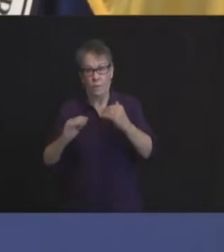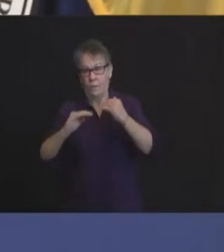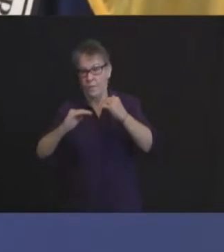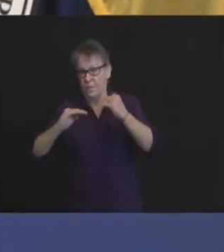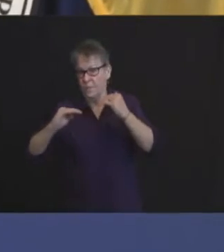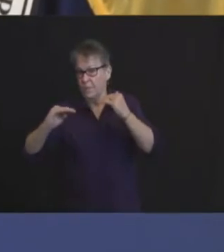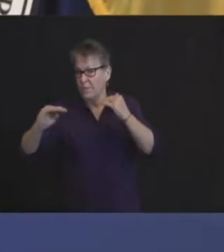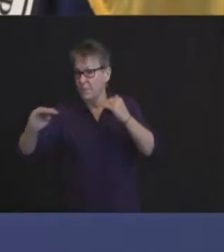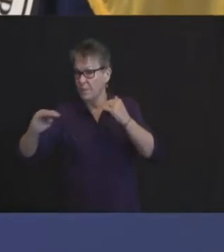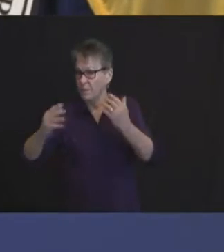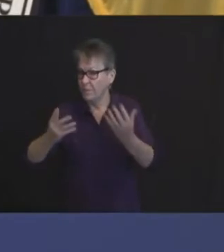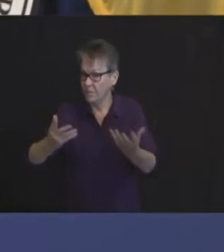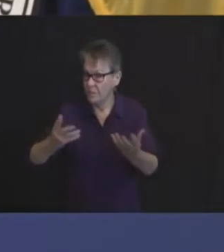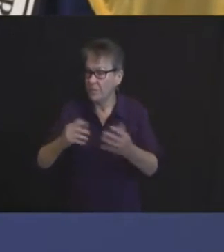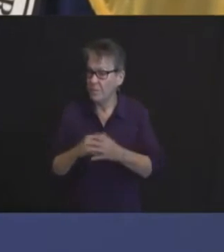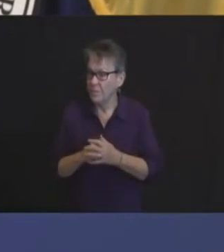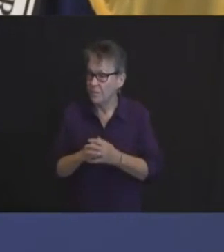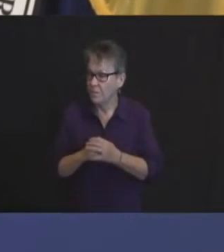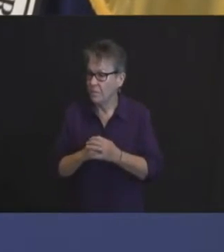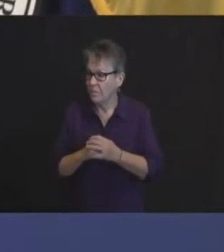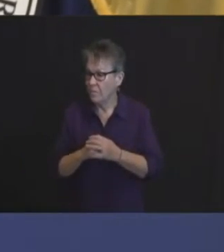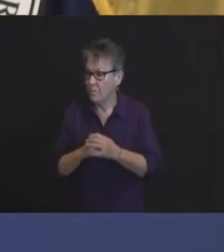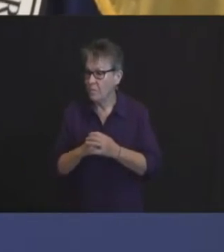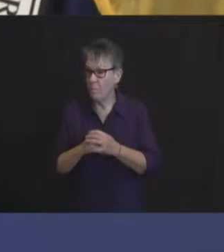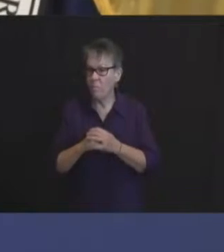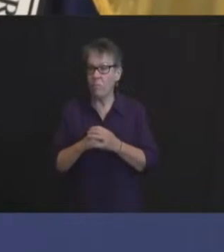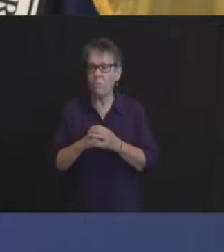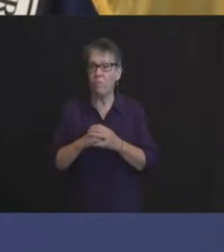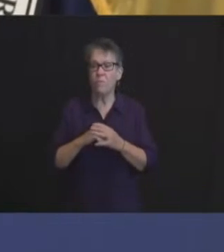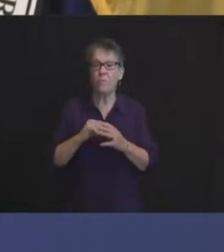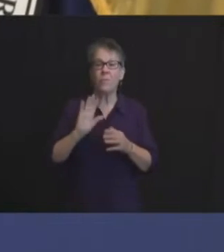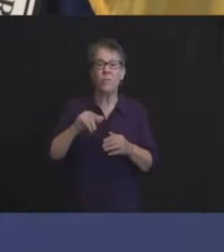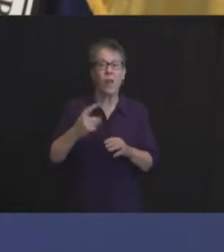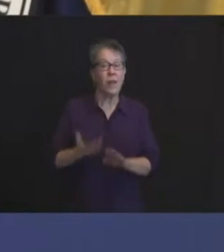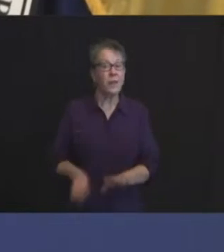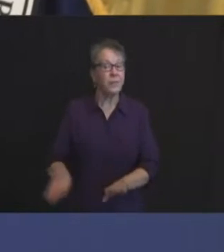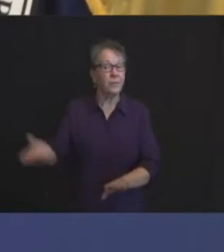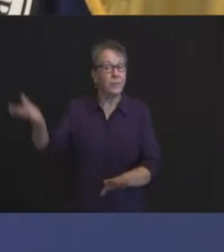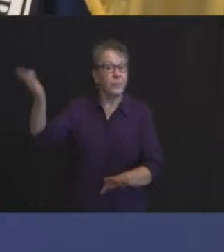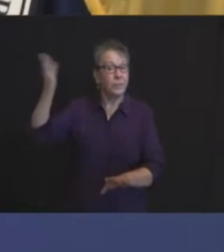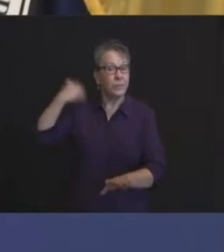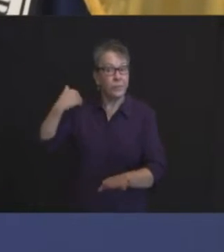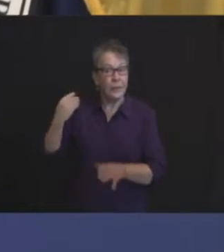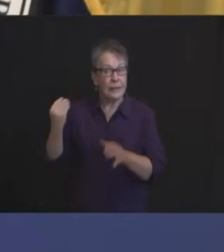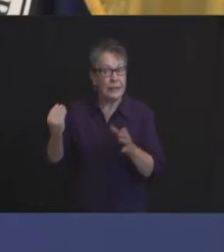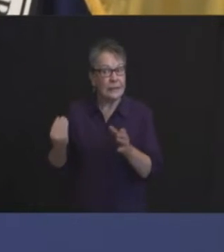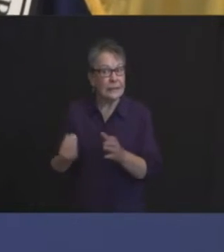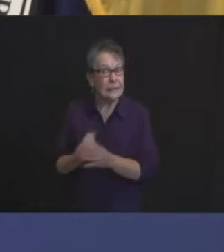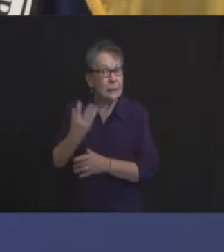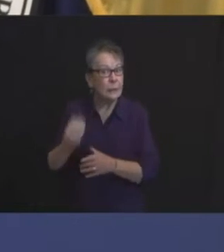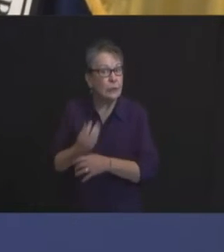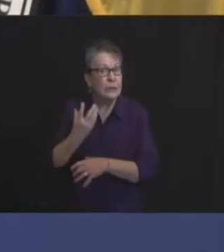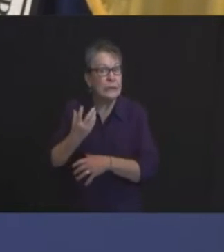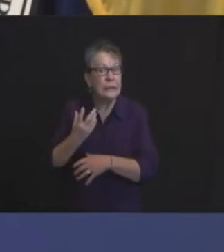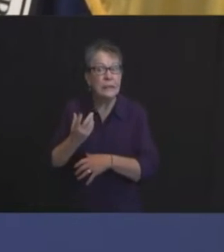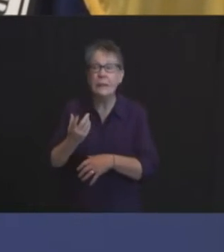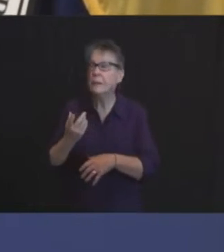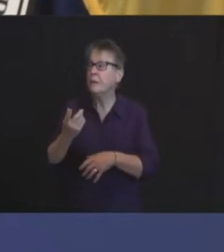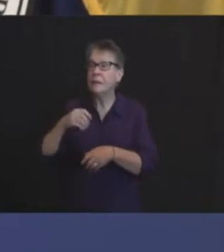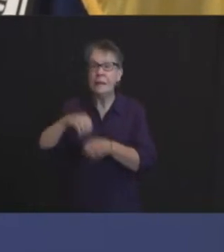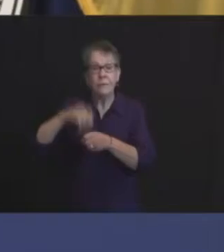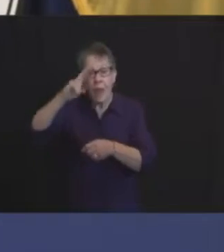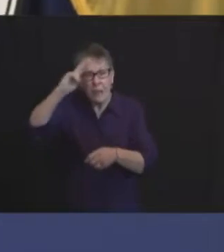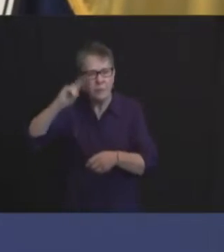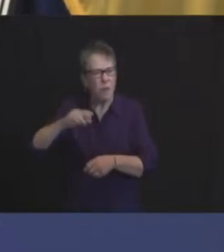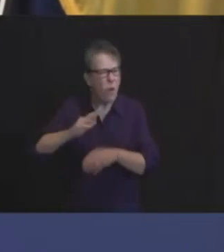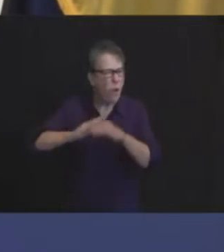The peak was 8,270. But as Judy reminds me, that was also at a time when we had no elective surgeries in the state.